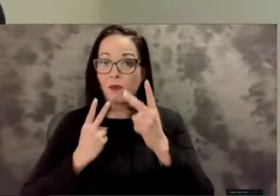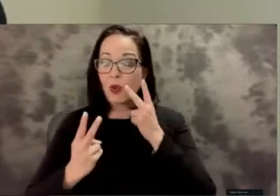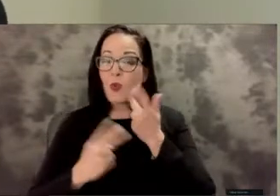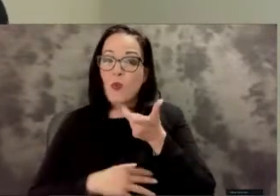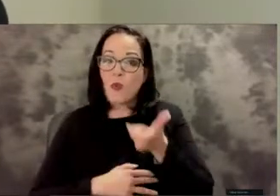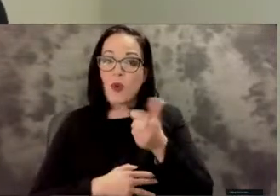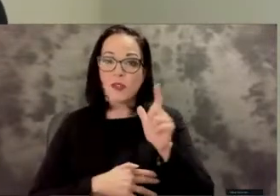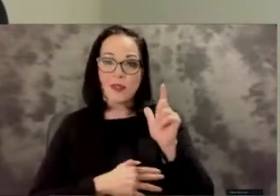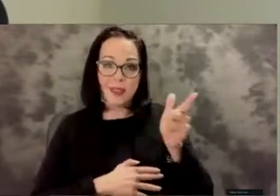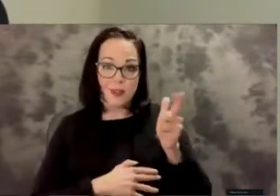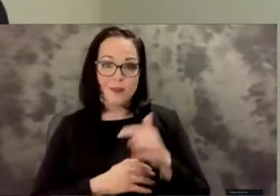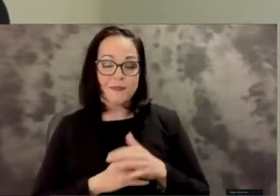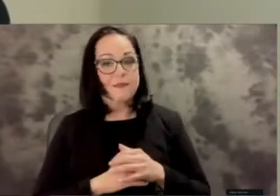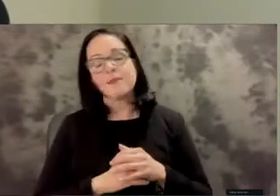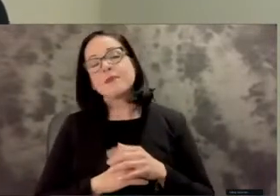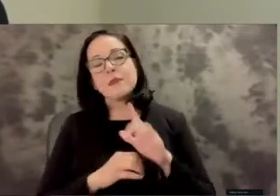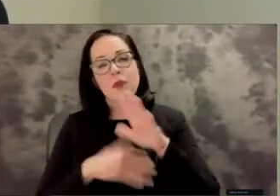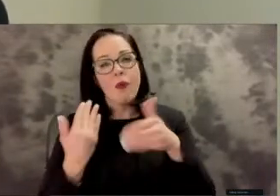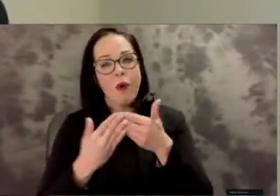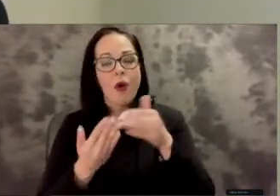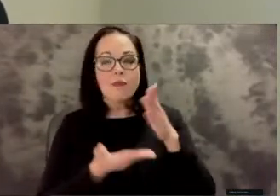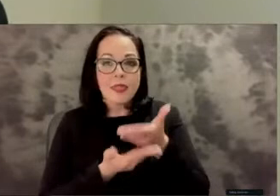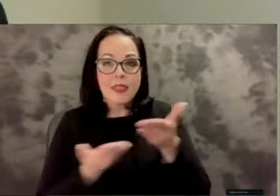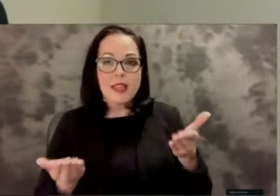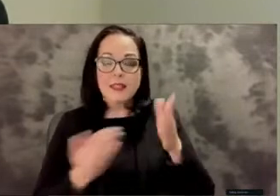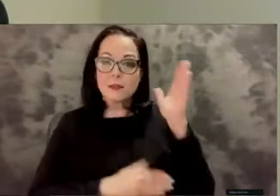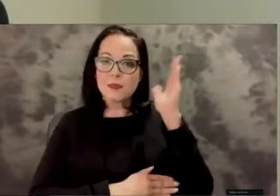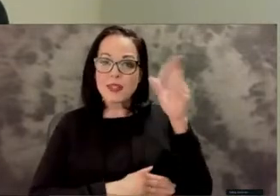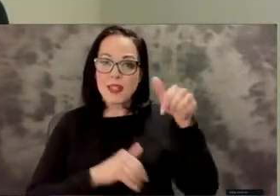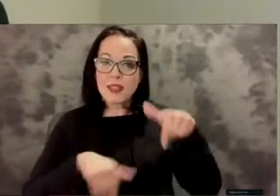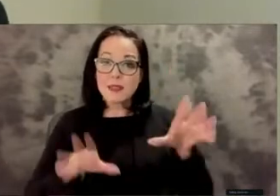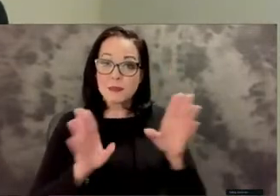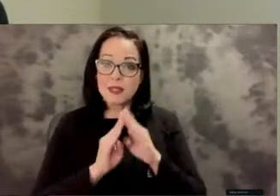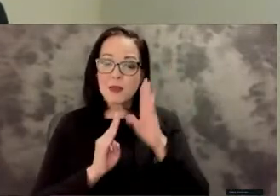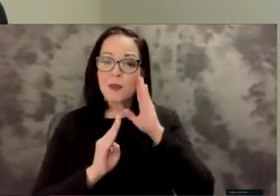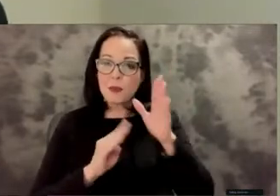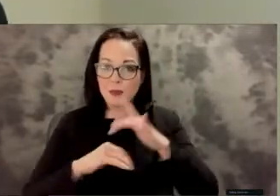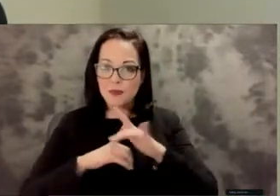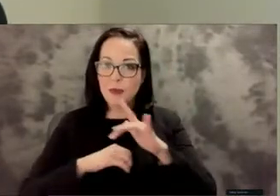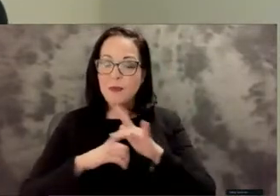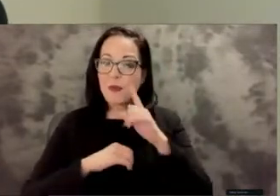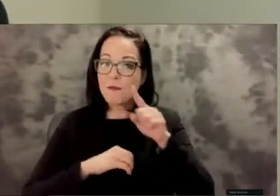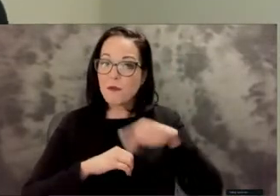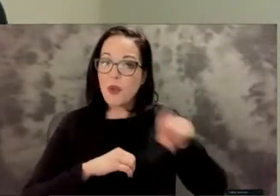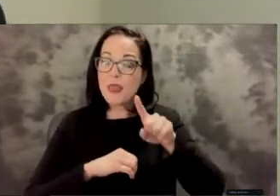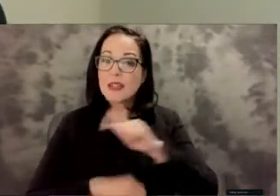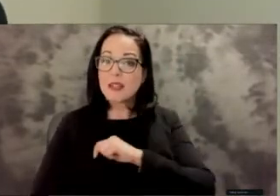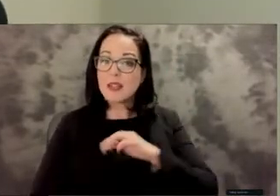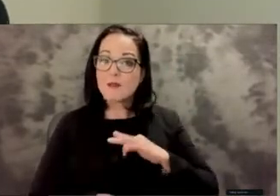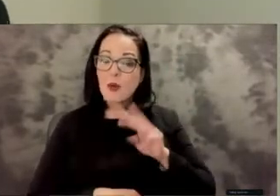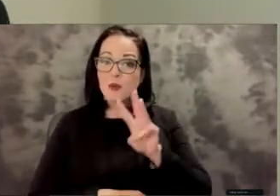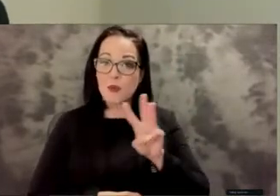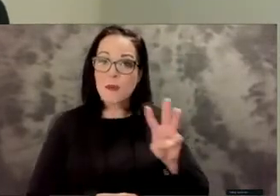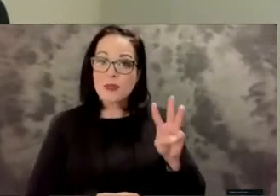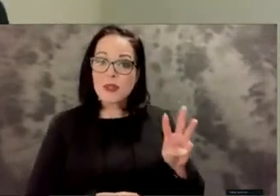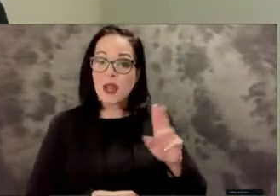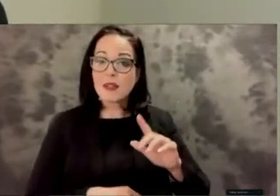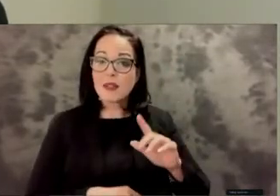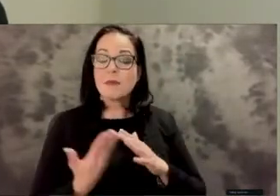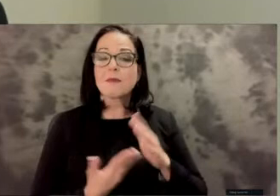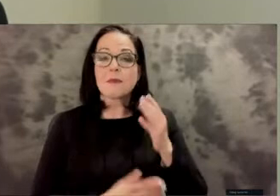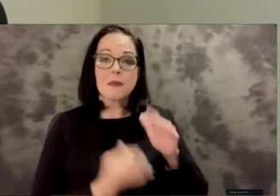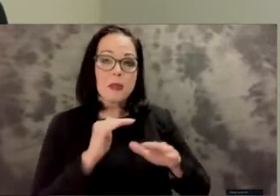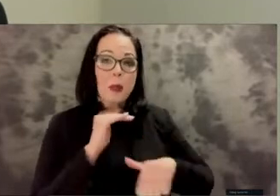time. All materials presented in this meeting will be available on the task force's website at